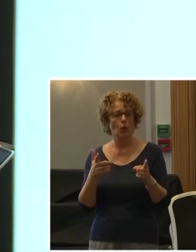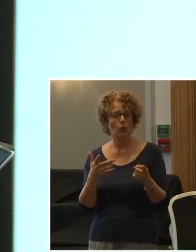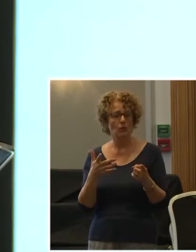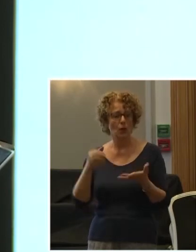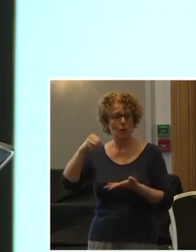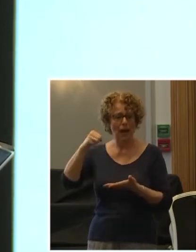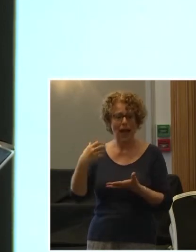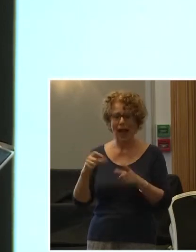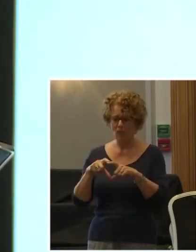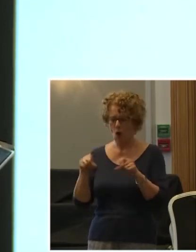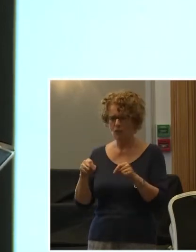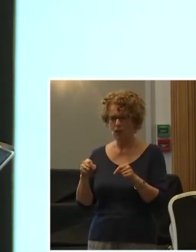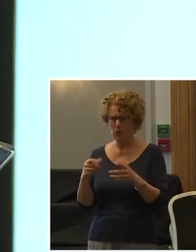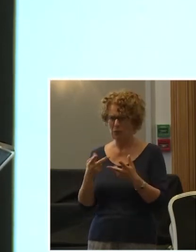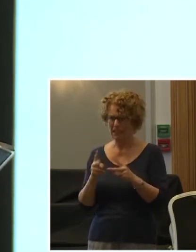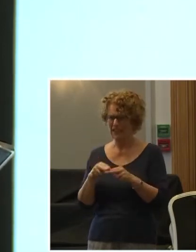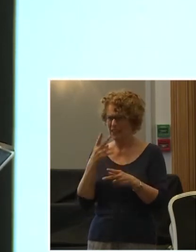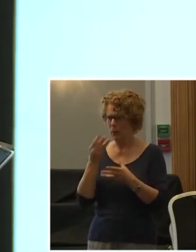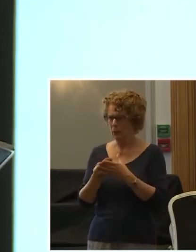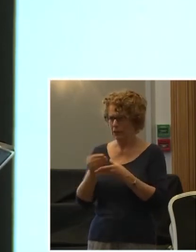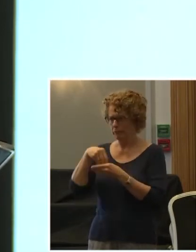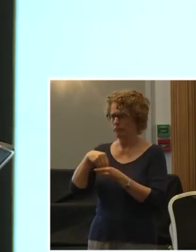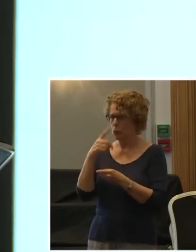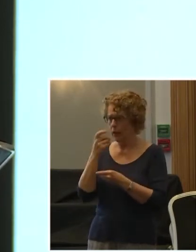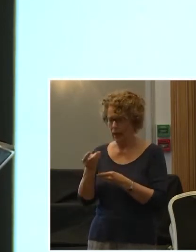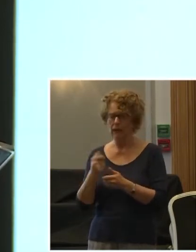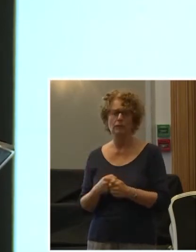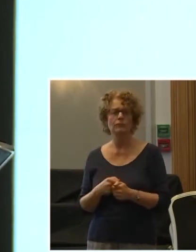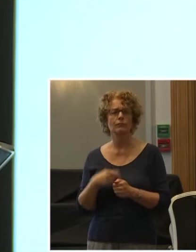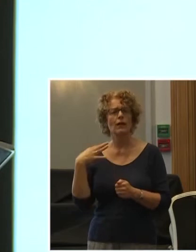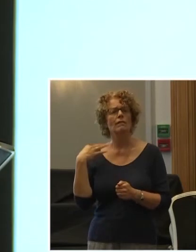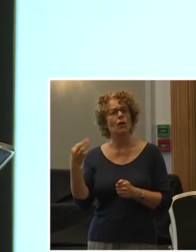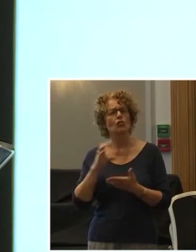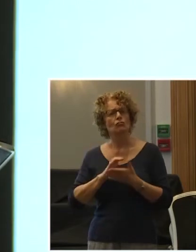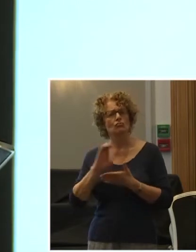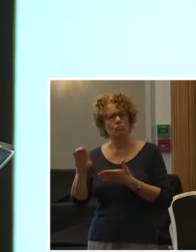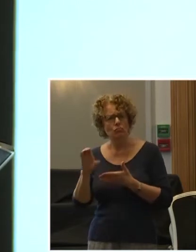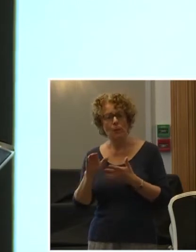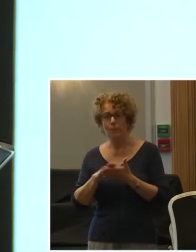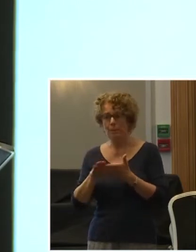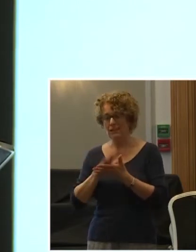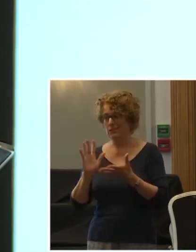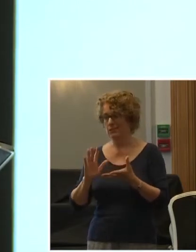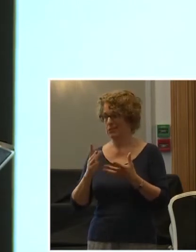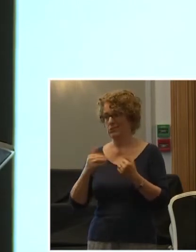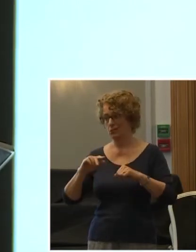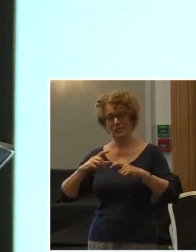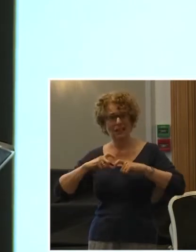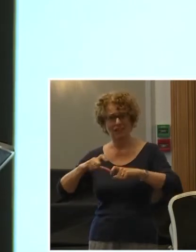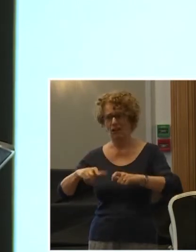support us. We'd be extremely grateful, and it is down to these voluntary contributions that we can do all of the fantastic job that our staff and volunteers